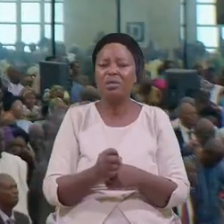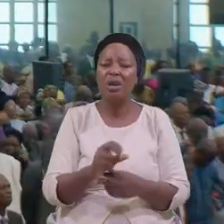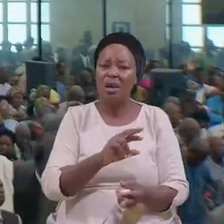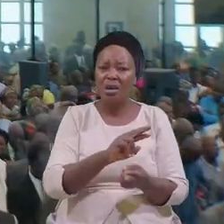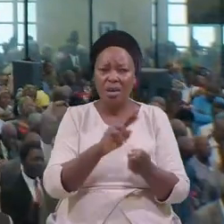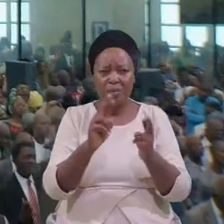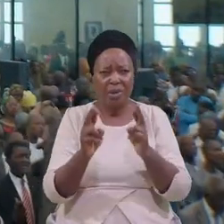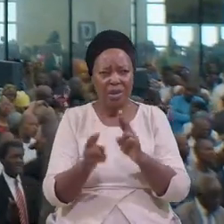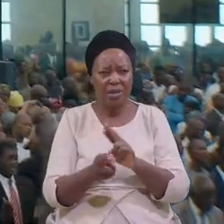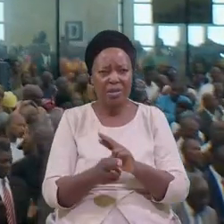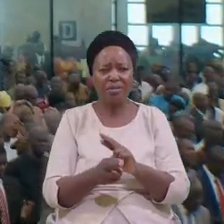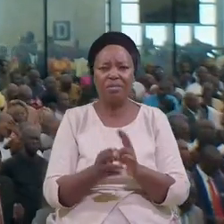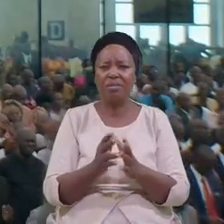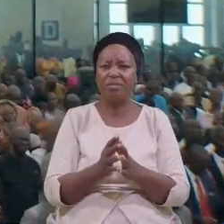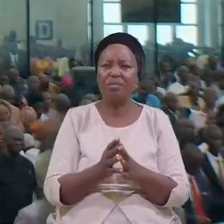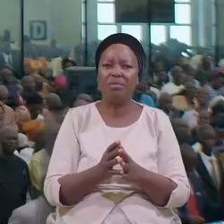Repent.